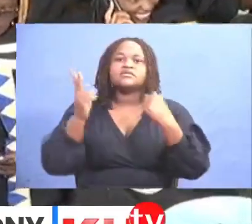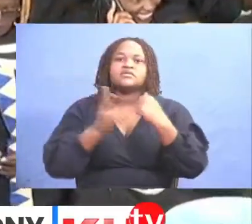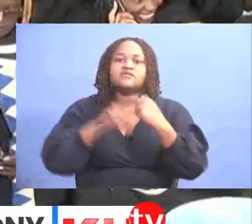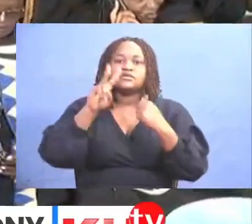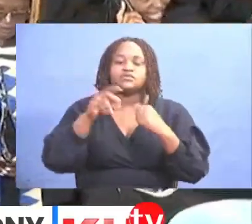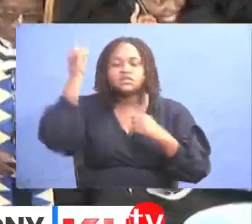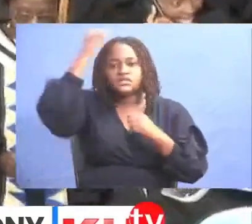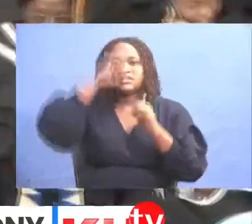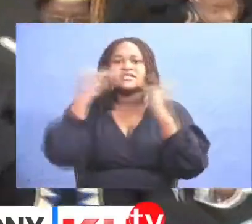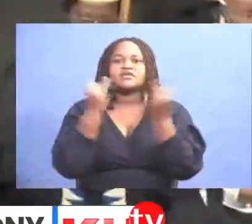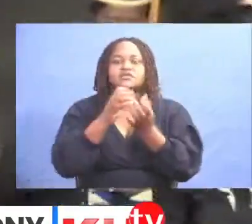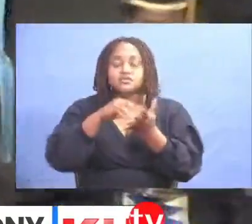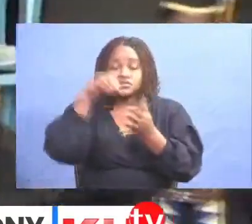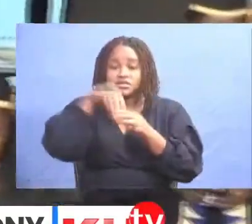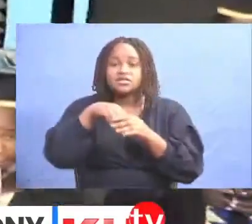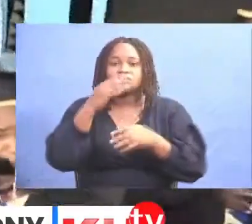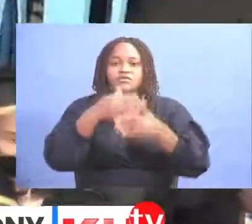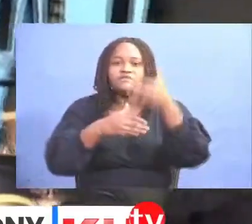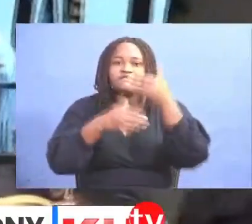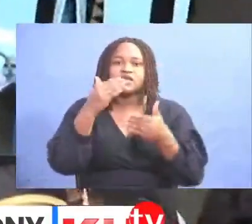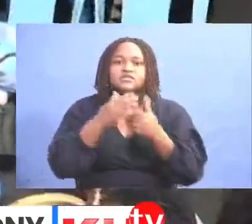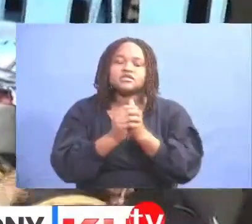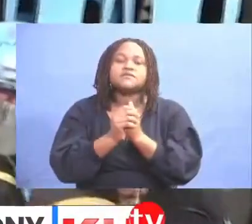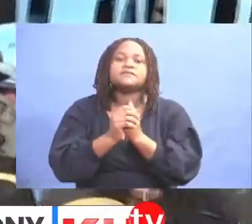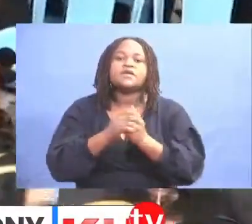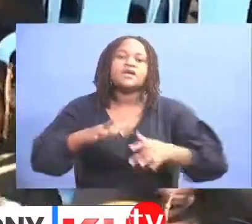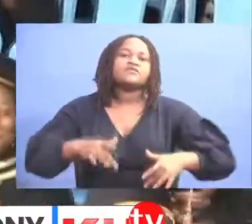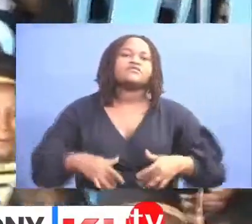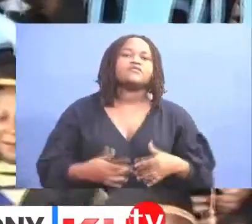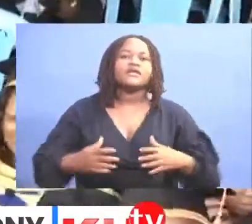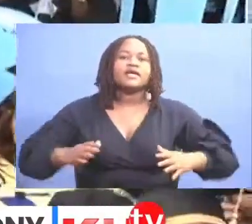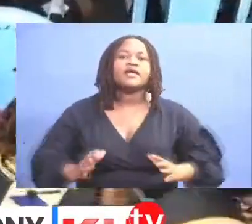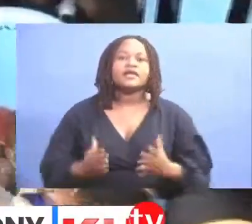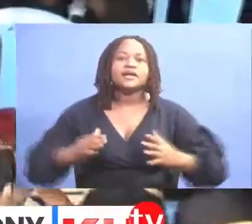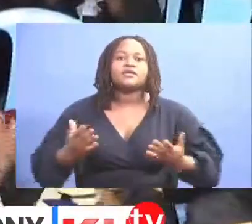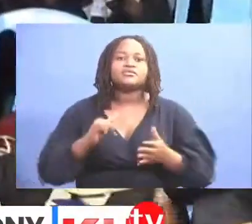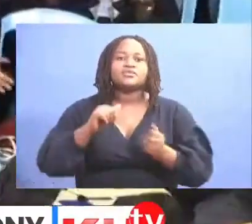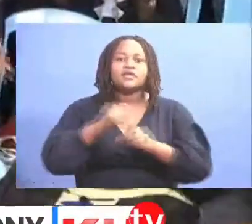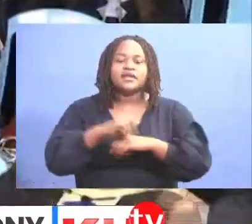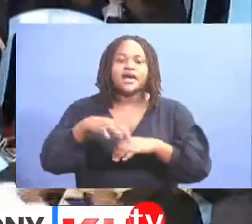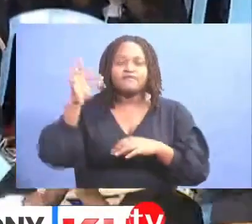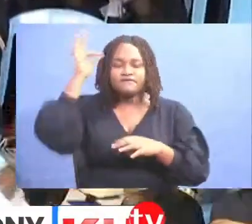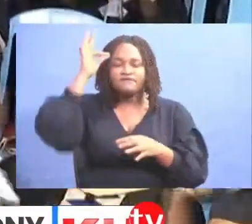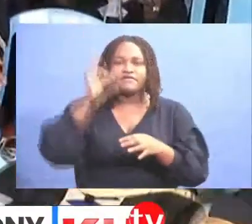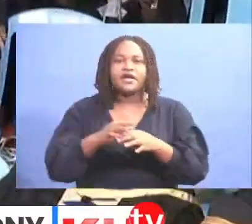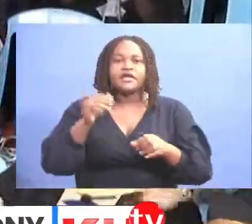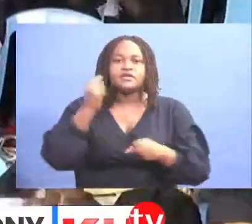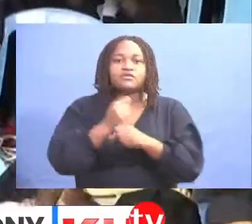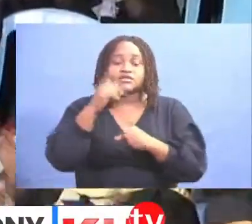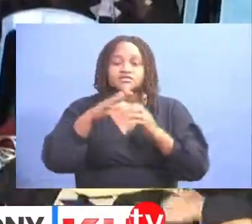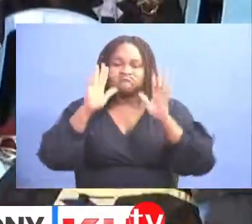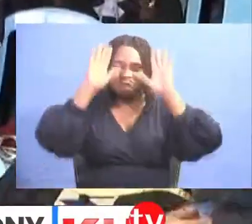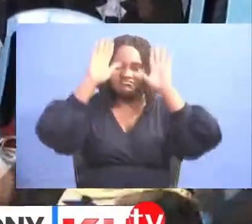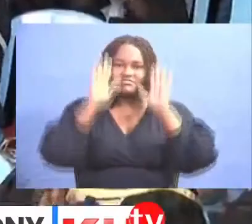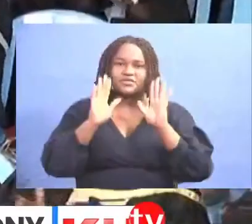72 international students from this university, and that's a big milestone. So feel encouraged to take the step of faith and